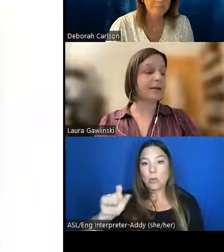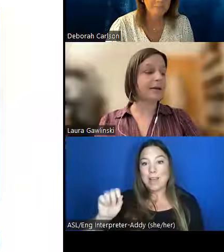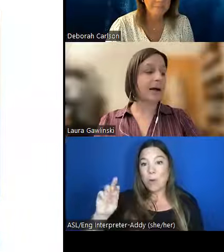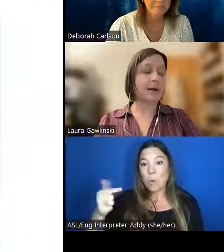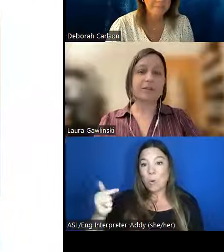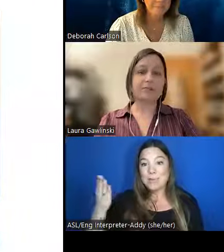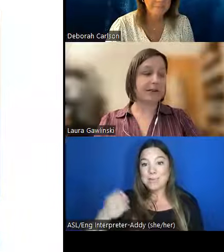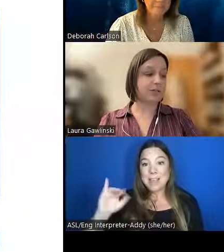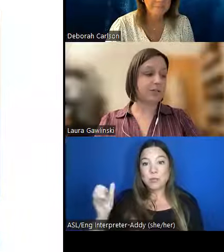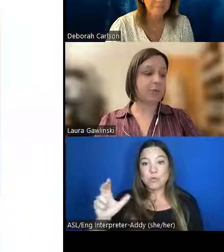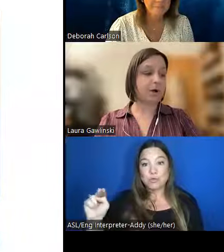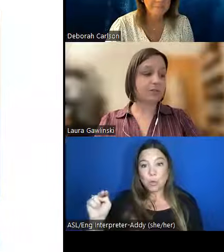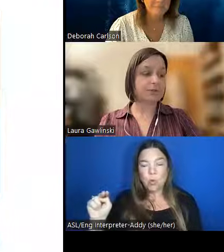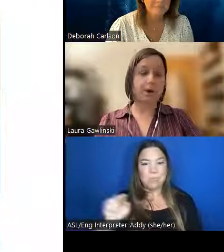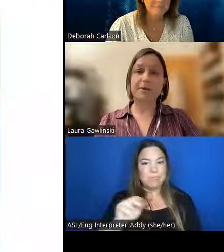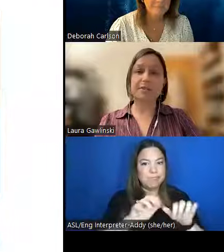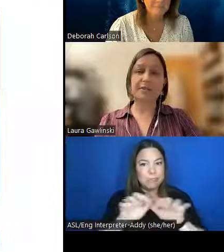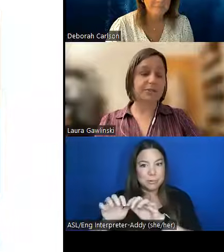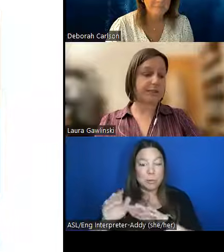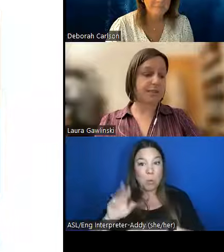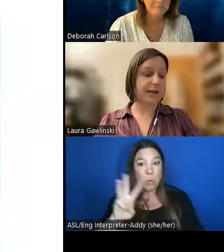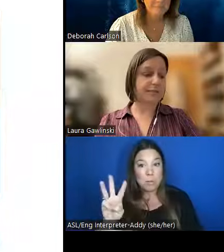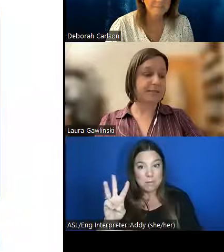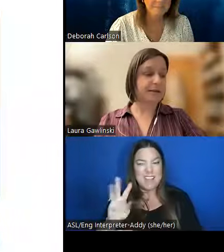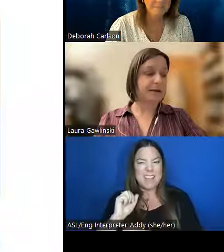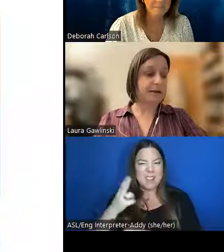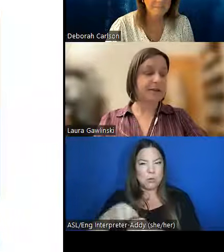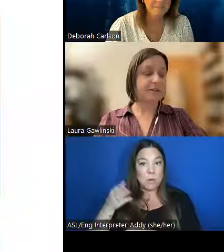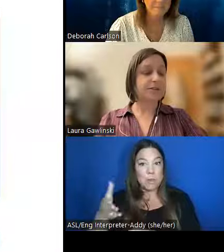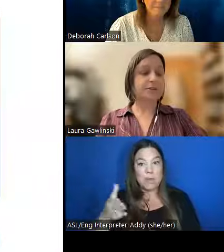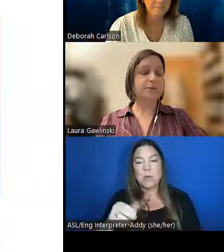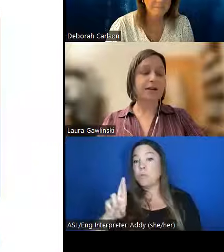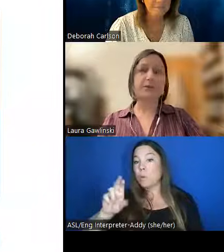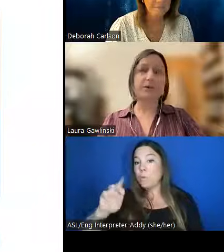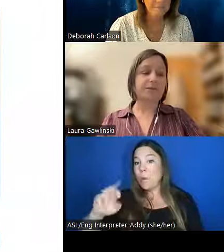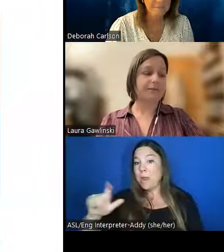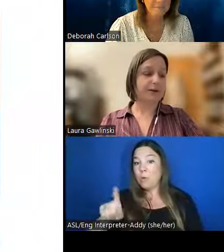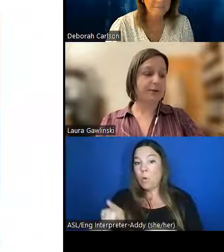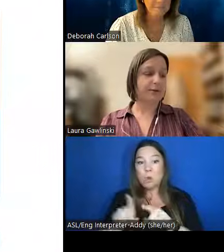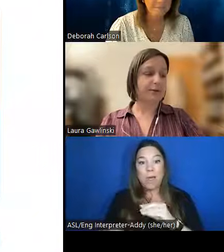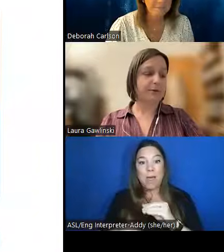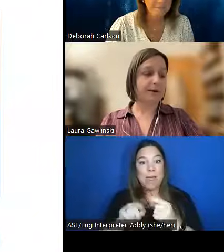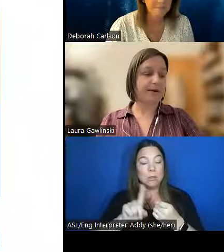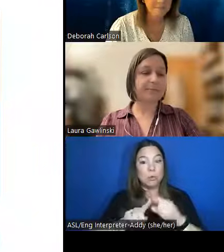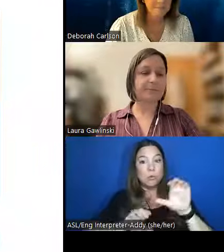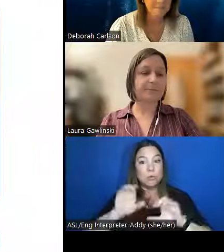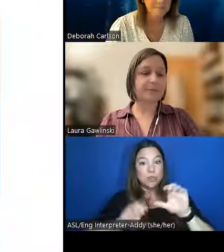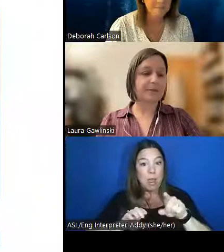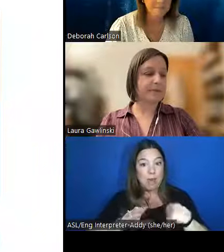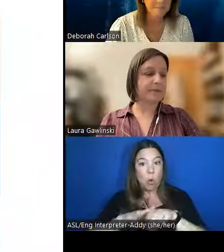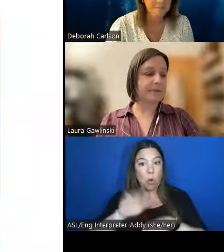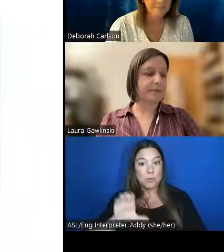archaeological.org/join. I believe Rachel will also drop it into the chat, into the Zoom chat for you to follow from there.